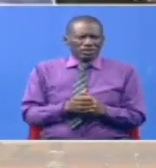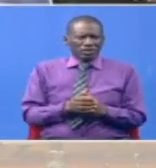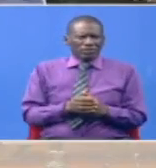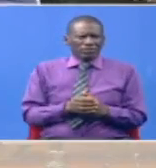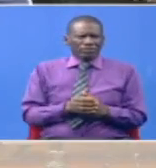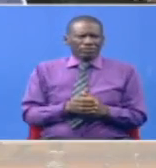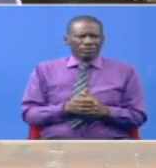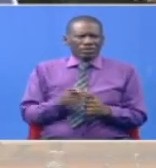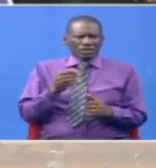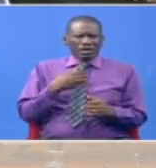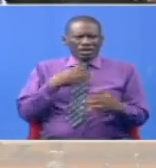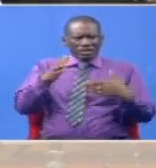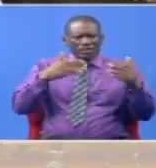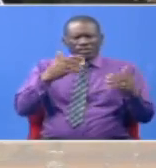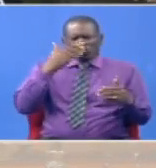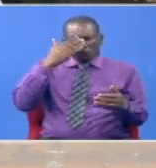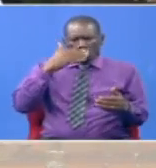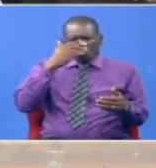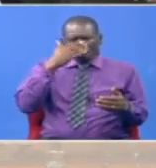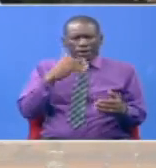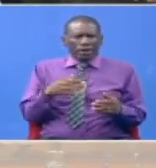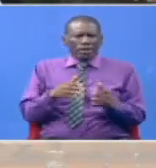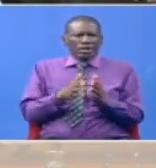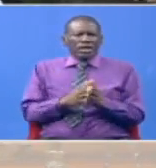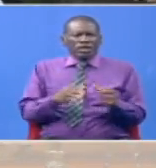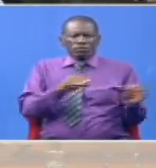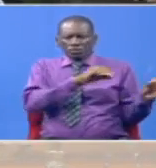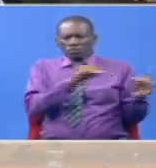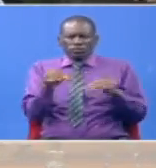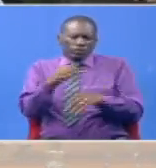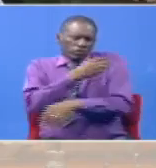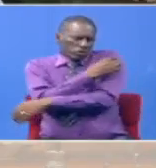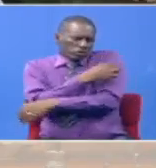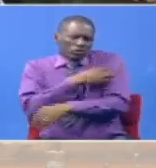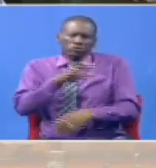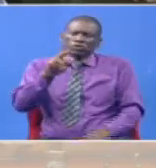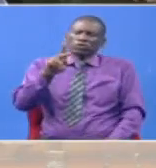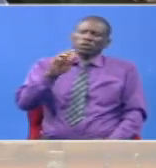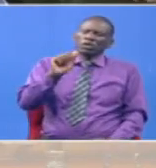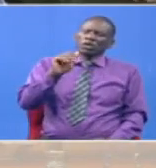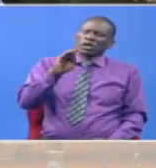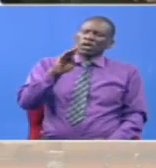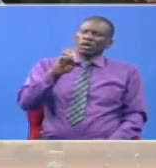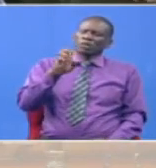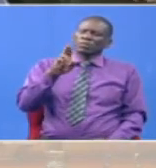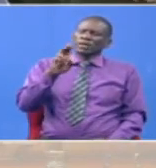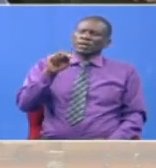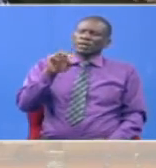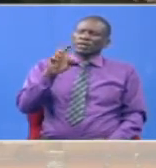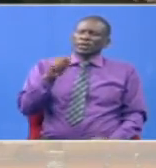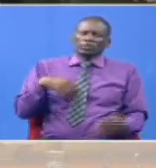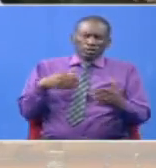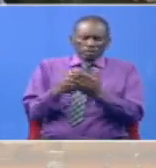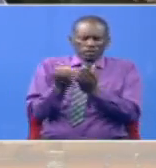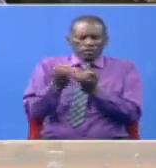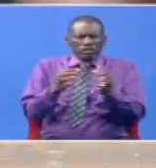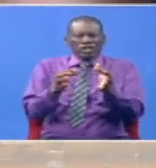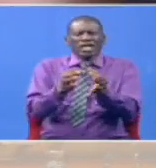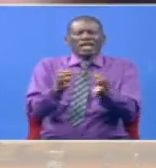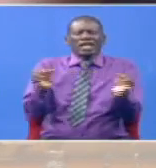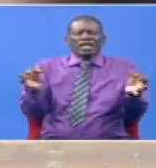na signs ya homa, tukampeleka osi Cabernet, tukafika Saturday, laini ilikuwa refu, inakaa